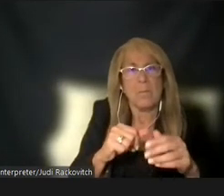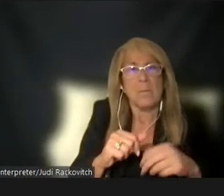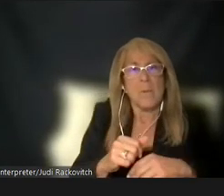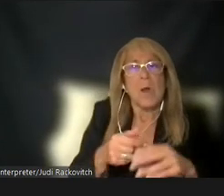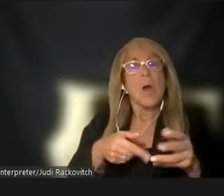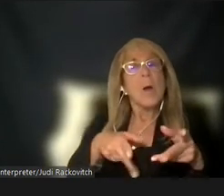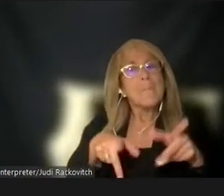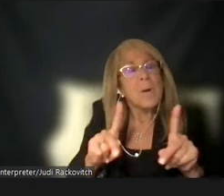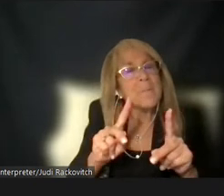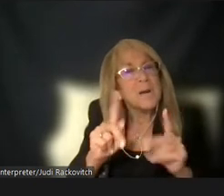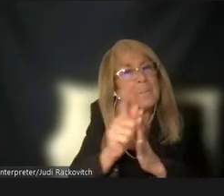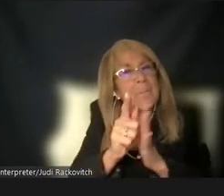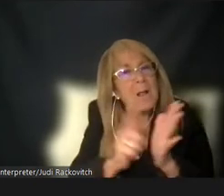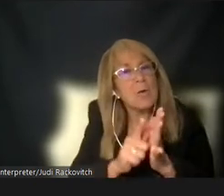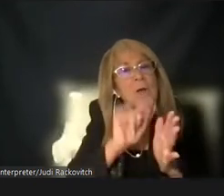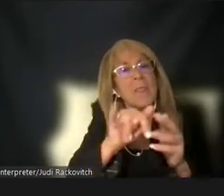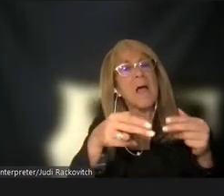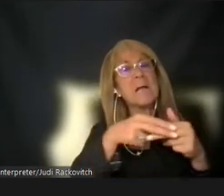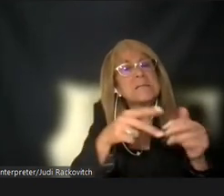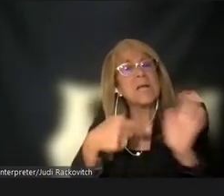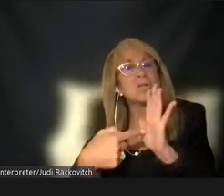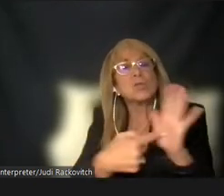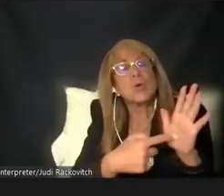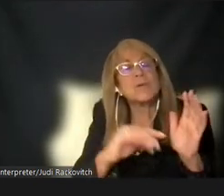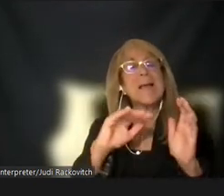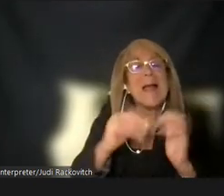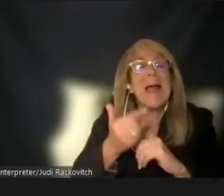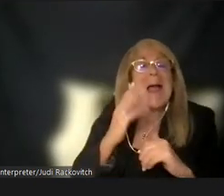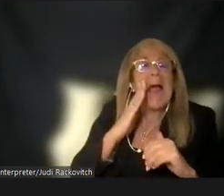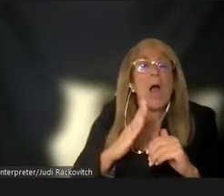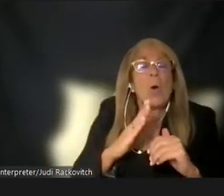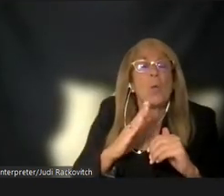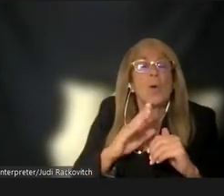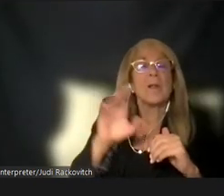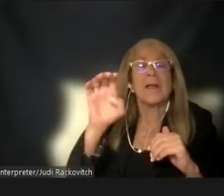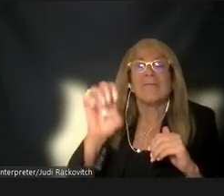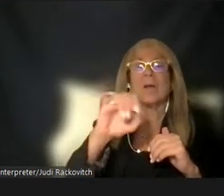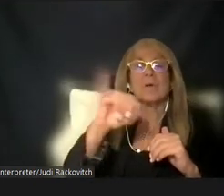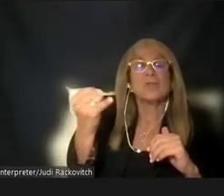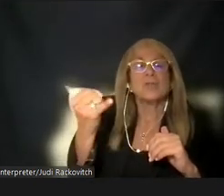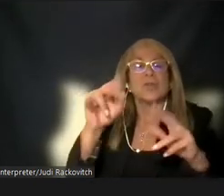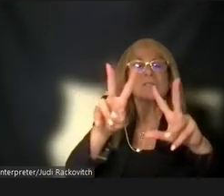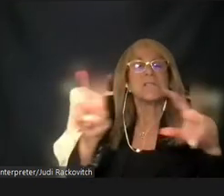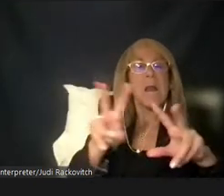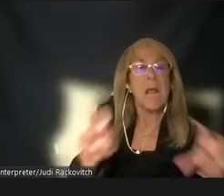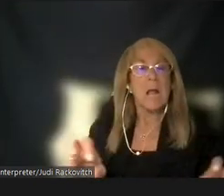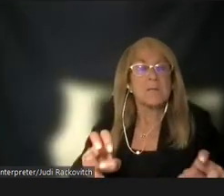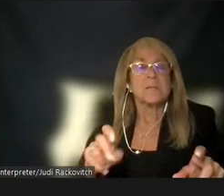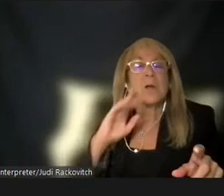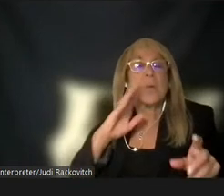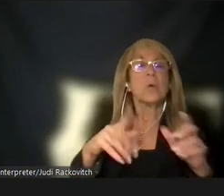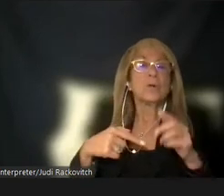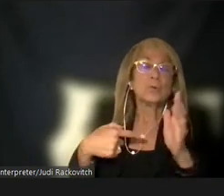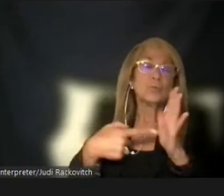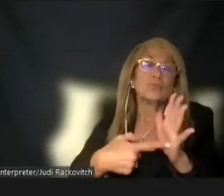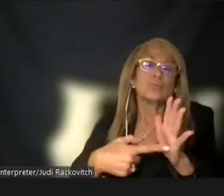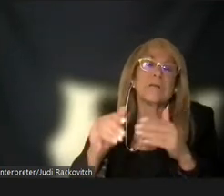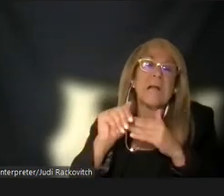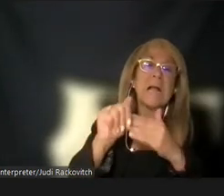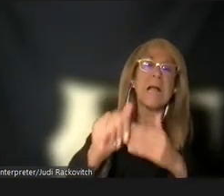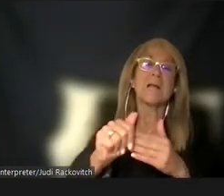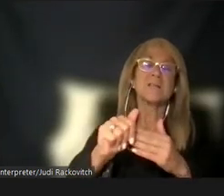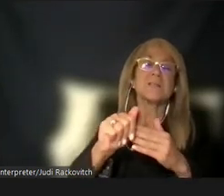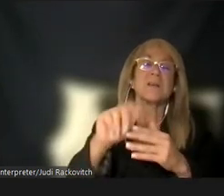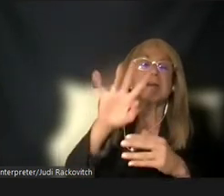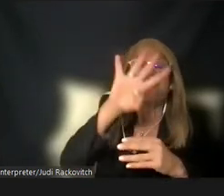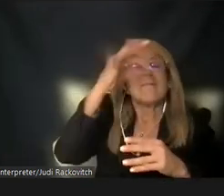This slide shows the steps we'll be using in developing our environmental justice analysis. It is based on guidance developed by Federal Highway Administration